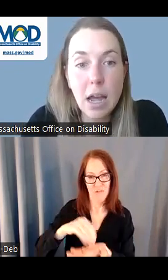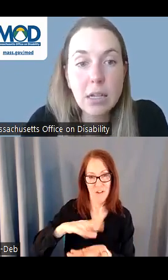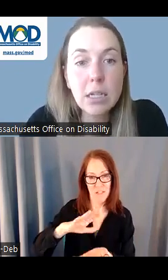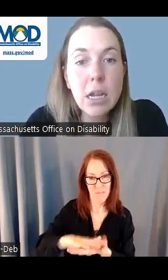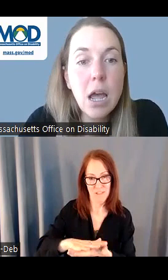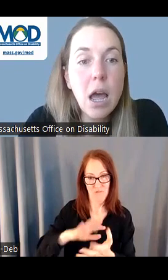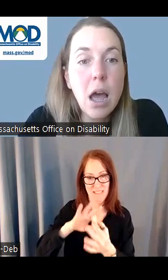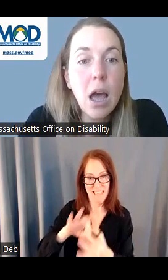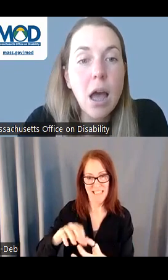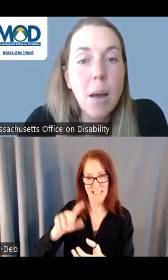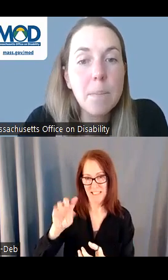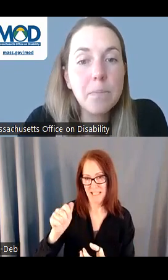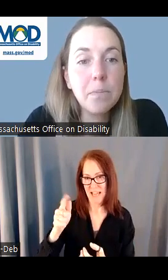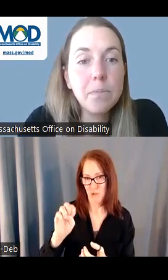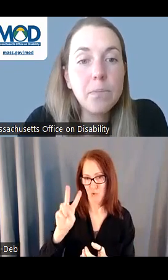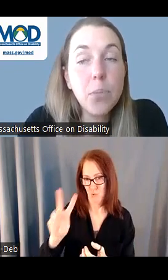context.